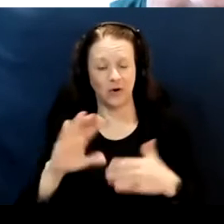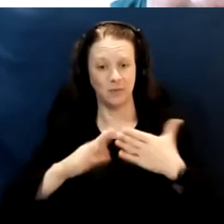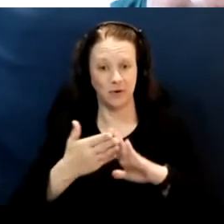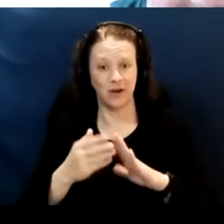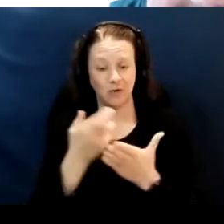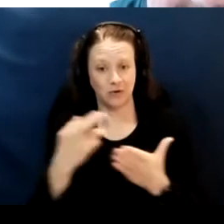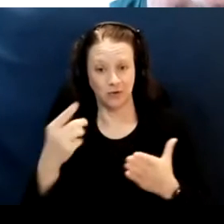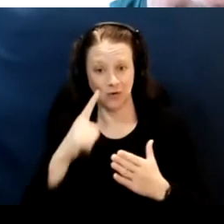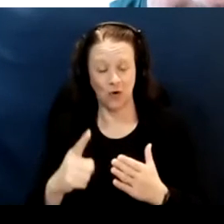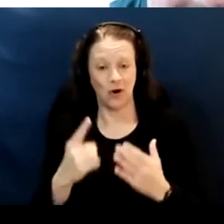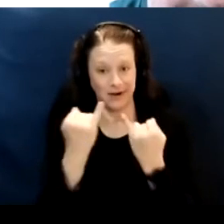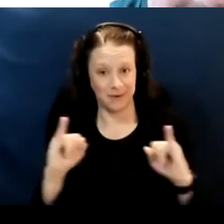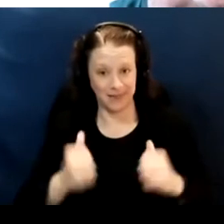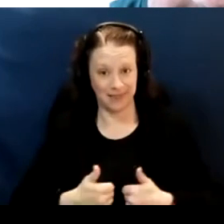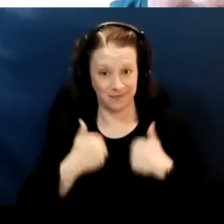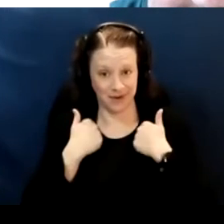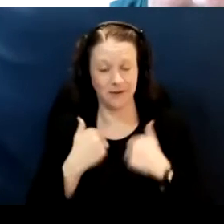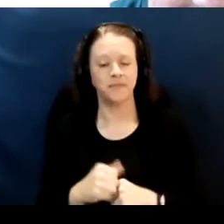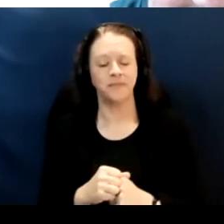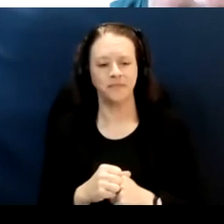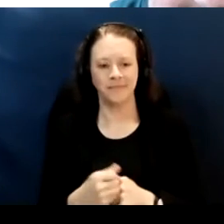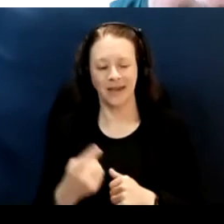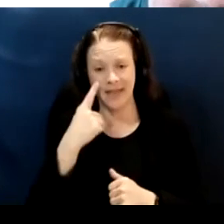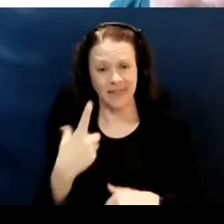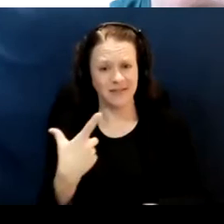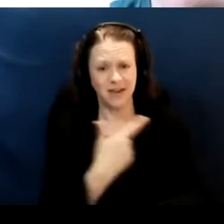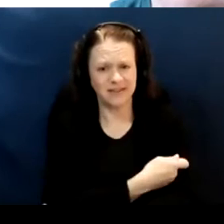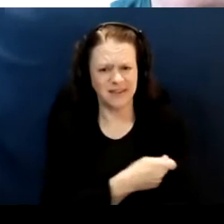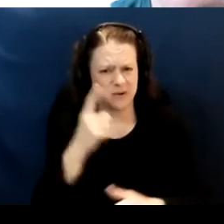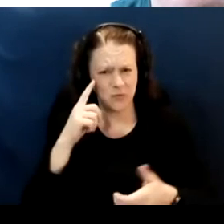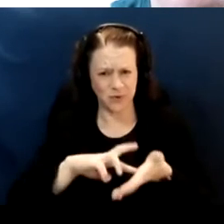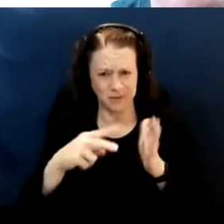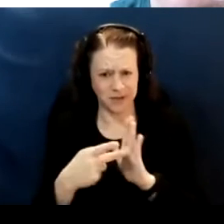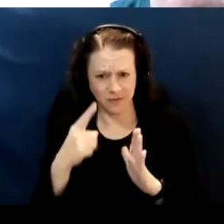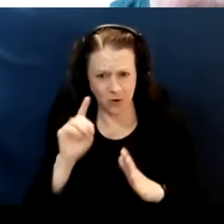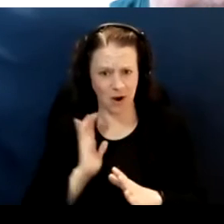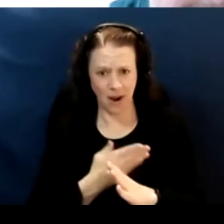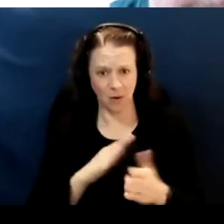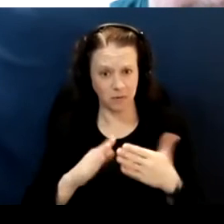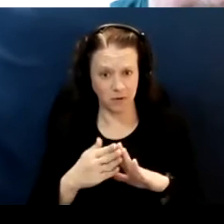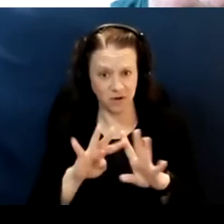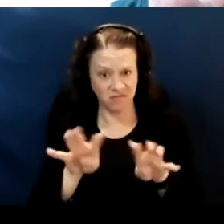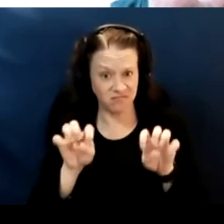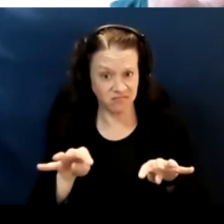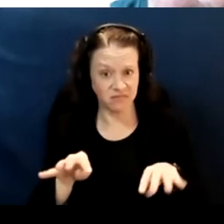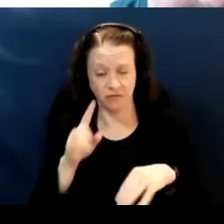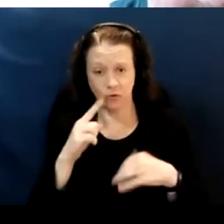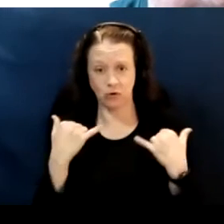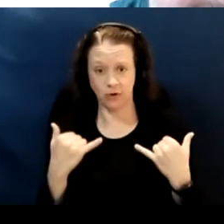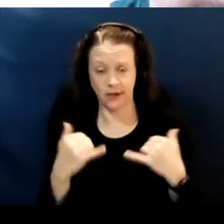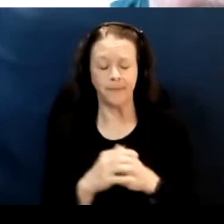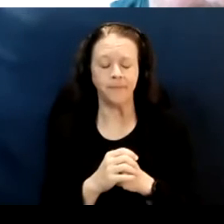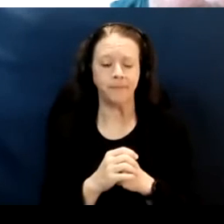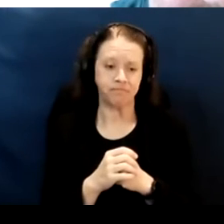Independent Living. And I think what vaccines mean for our community and for me today